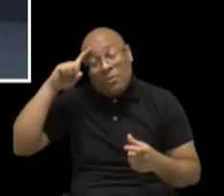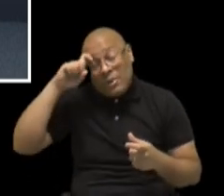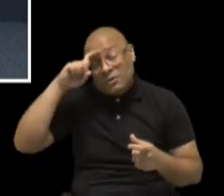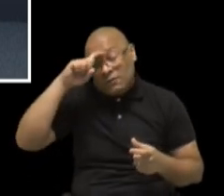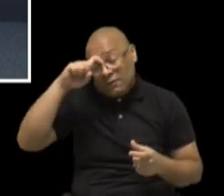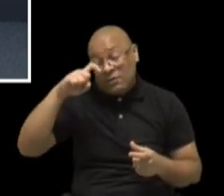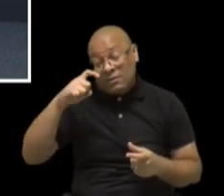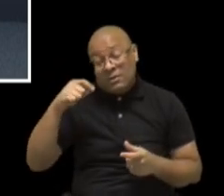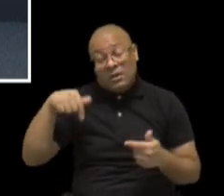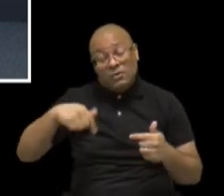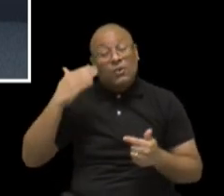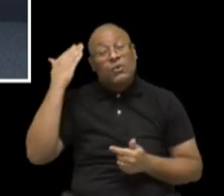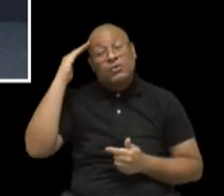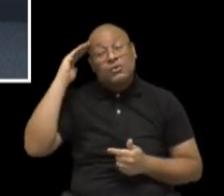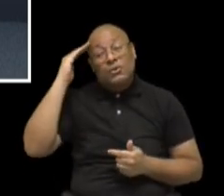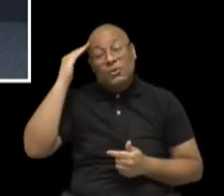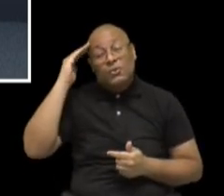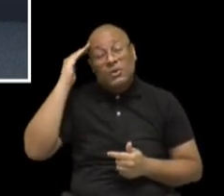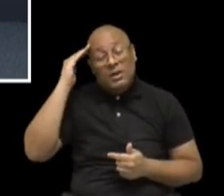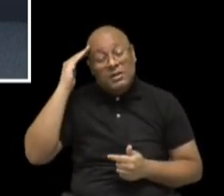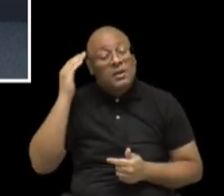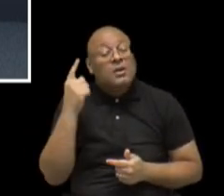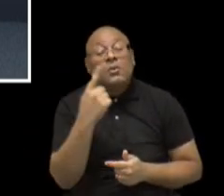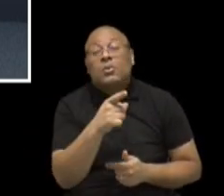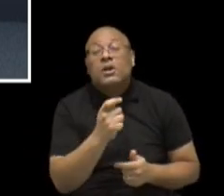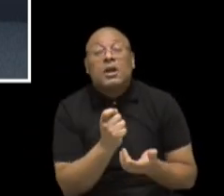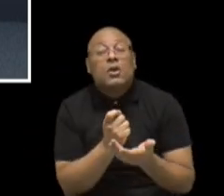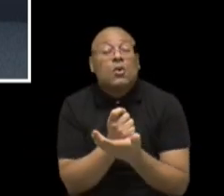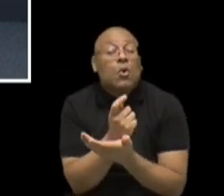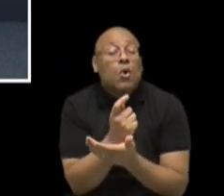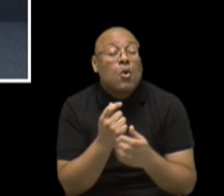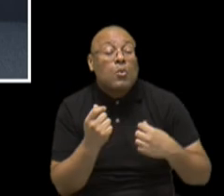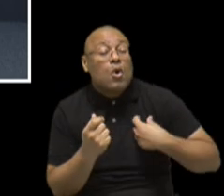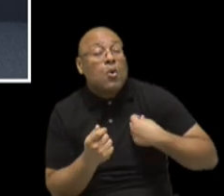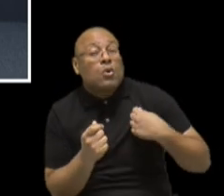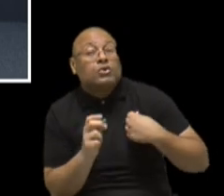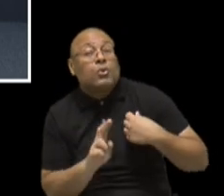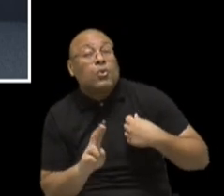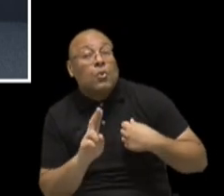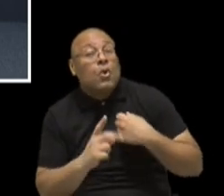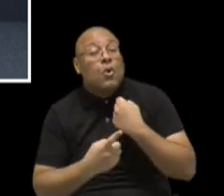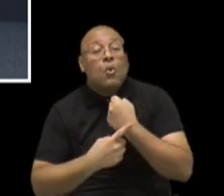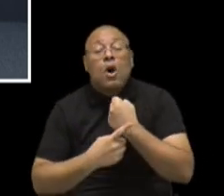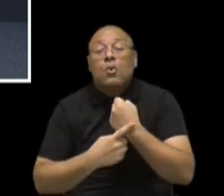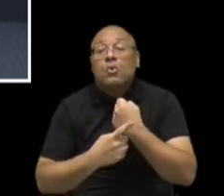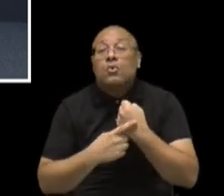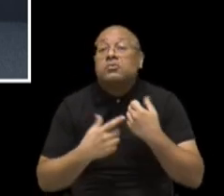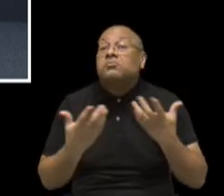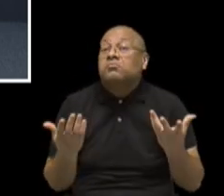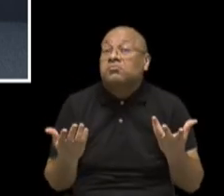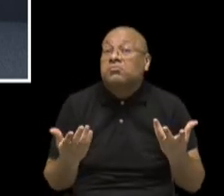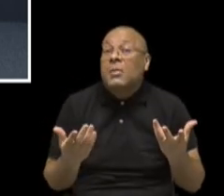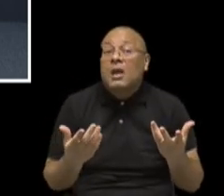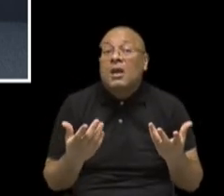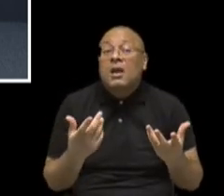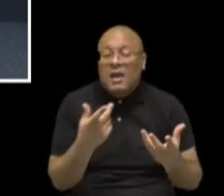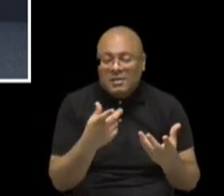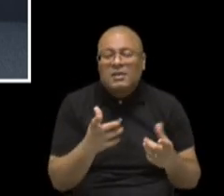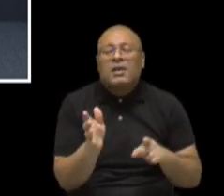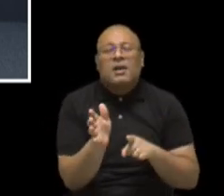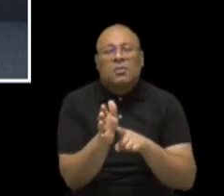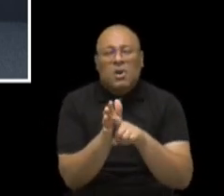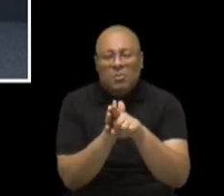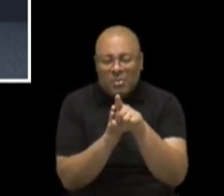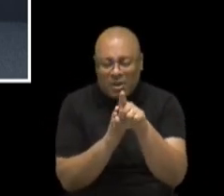understand. Why are they buying clothes? Where are they going with the clothes? What type of clothes they want? You know, definitely questioning